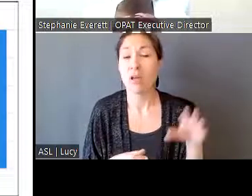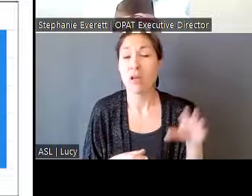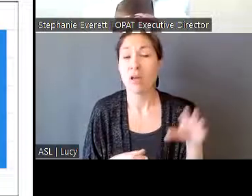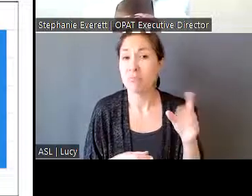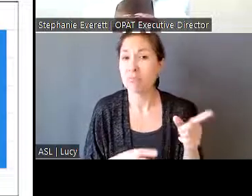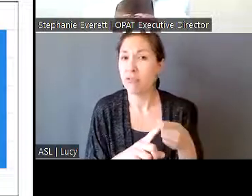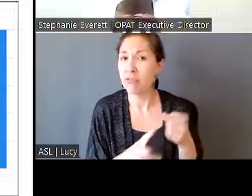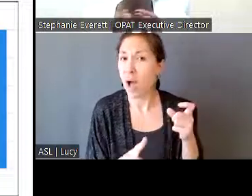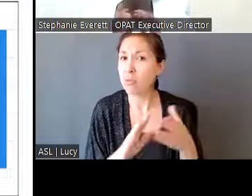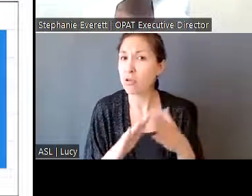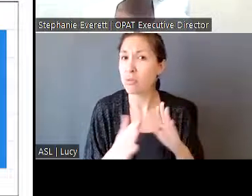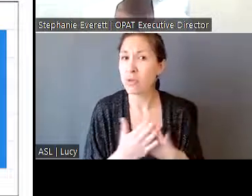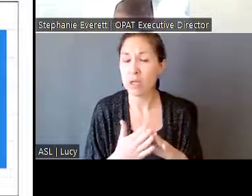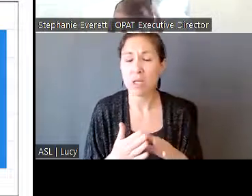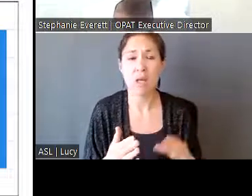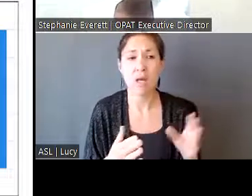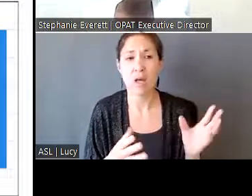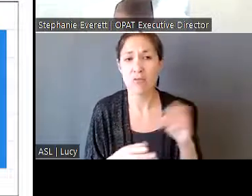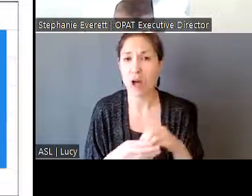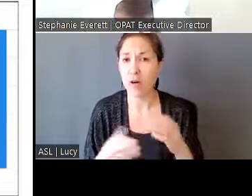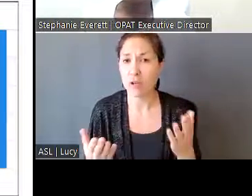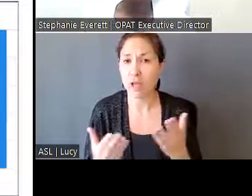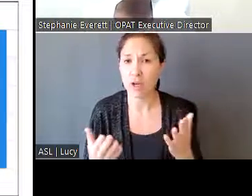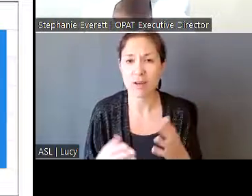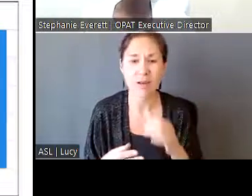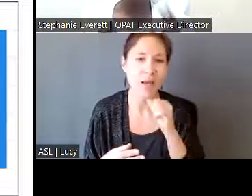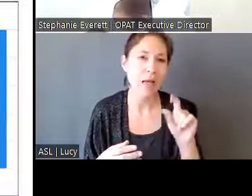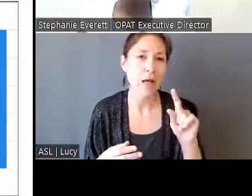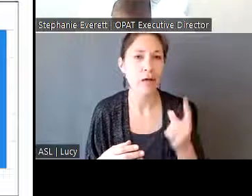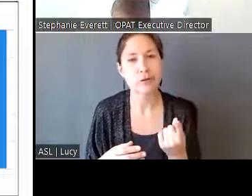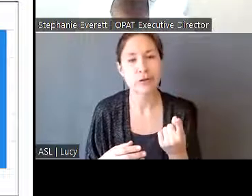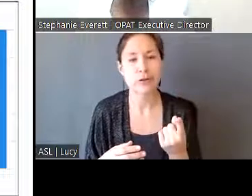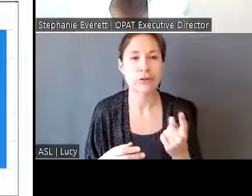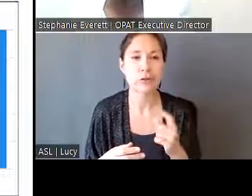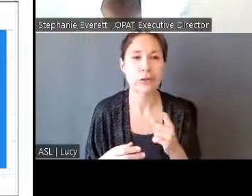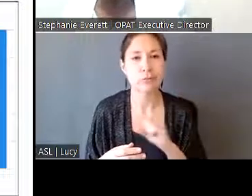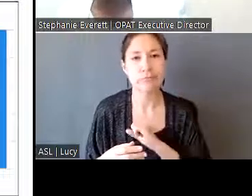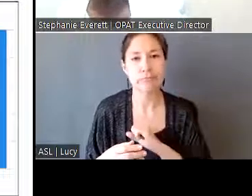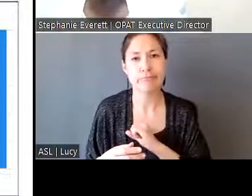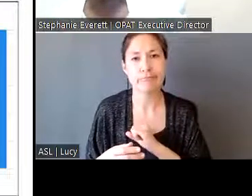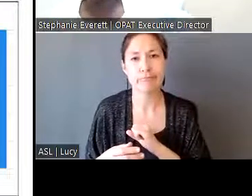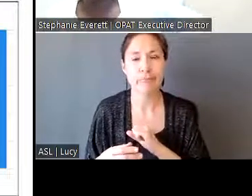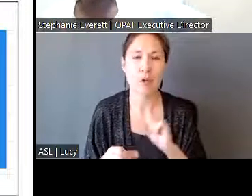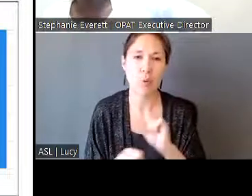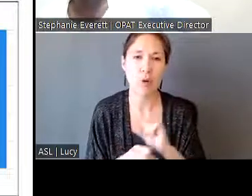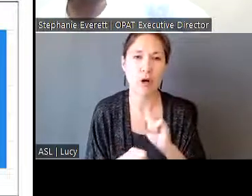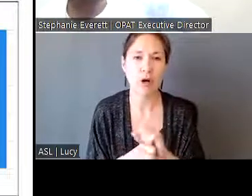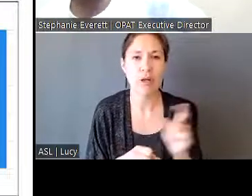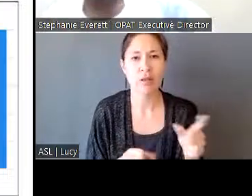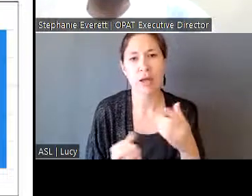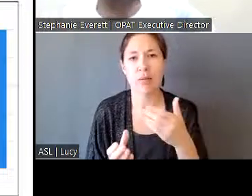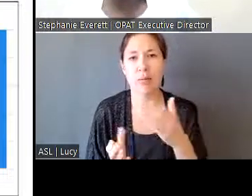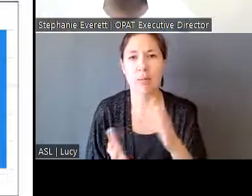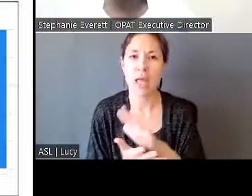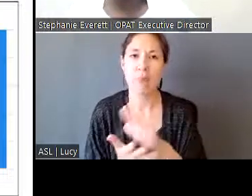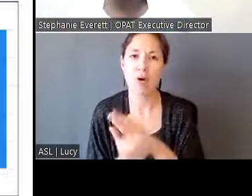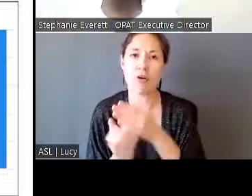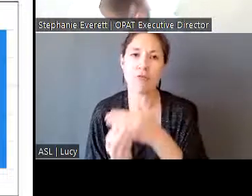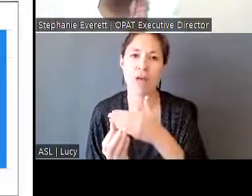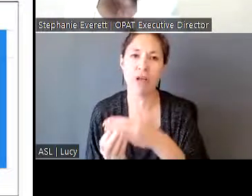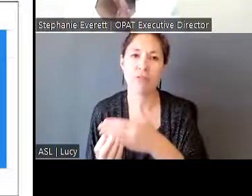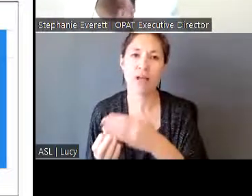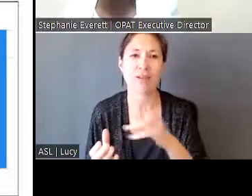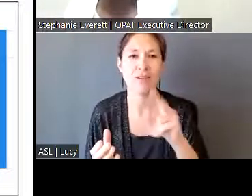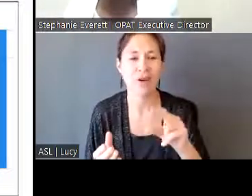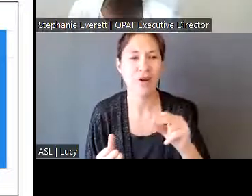and they won't just do regular filing in our office. Like some people will say, I'm going to have kids in for the summer. These kids really need to be engaged.